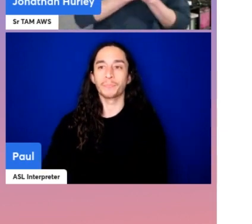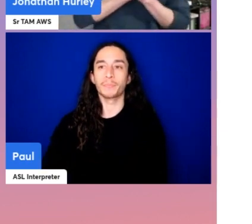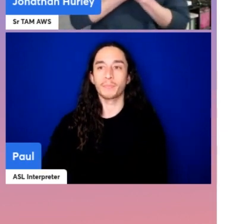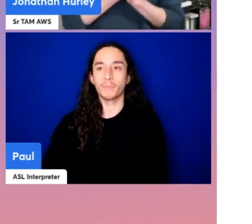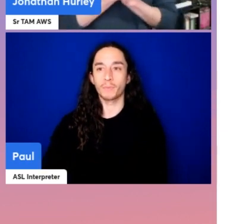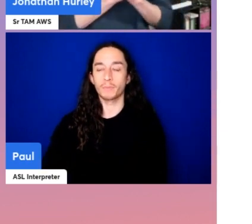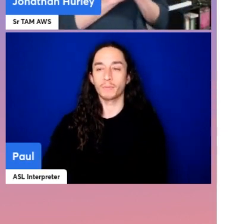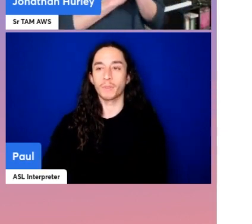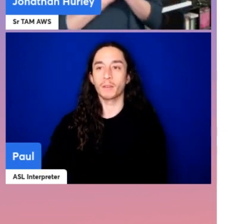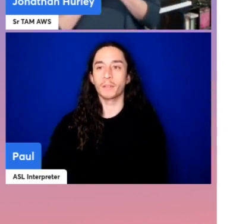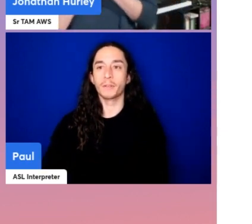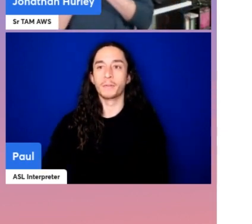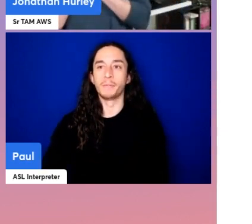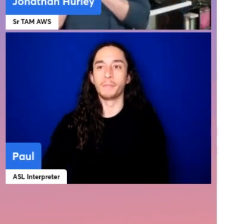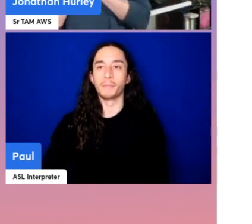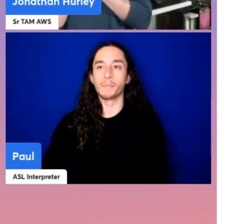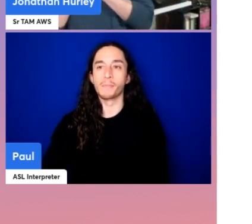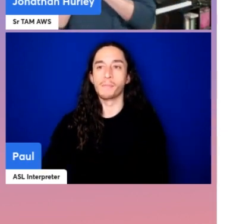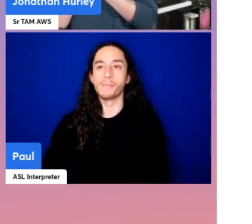We're also going to